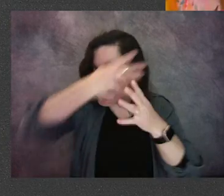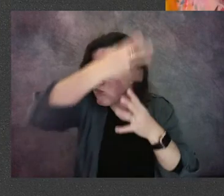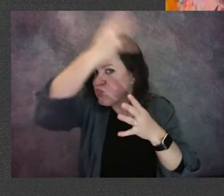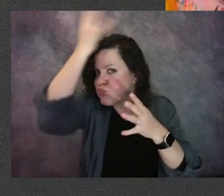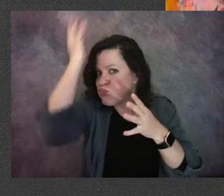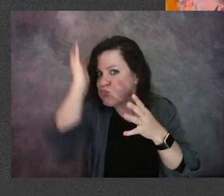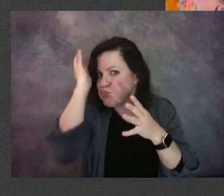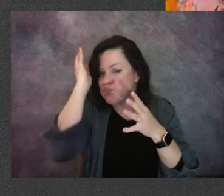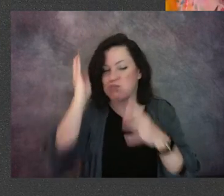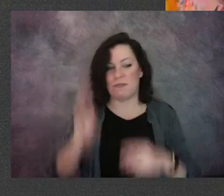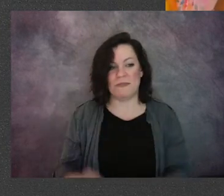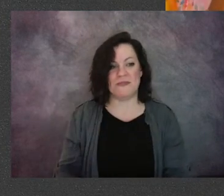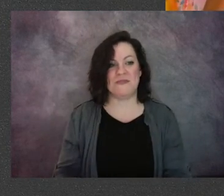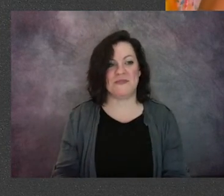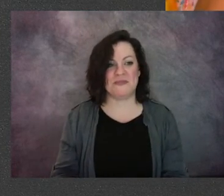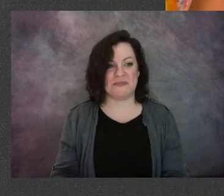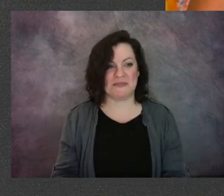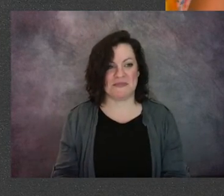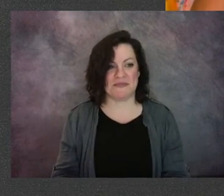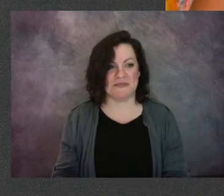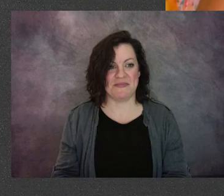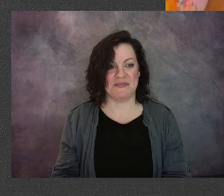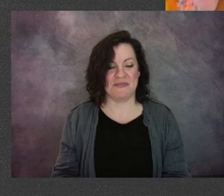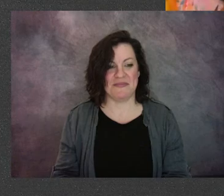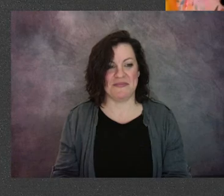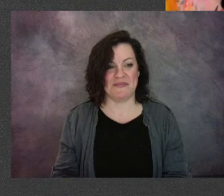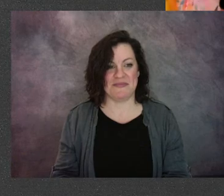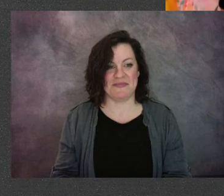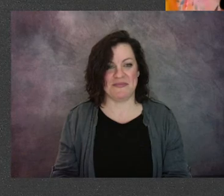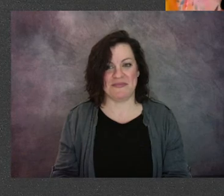Now get those crown.